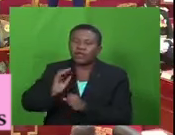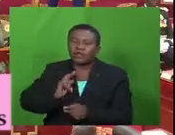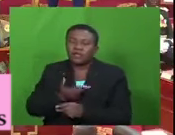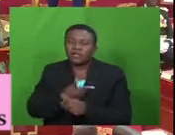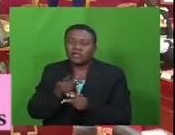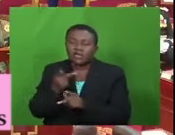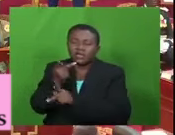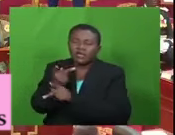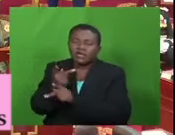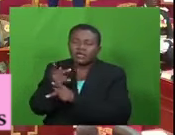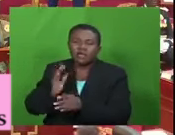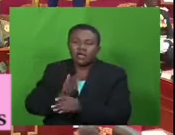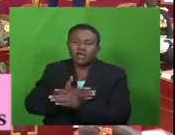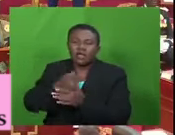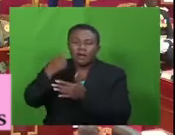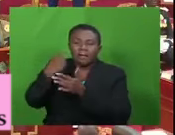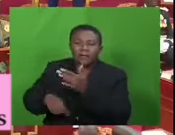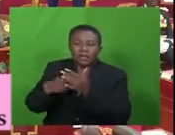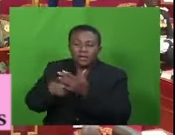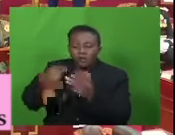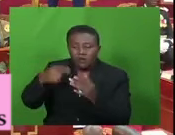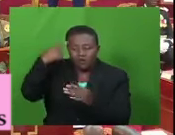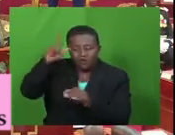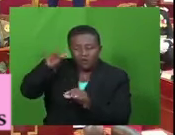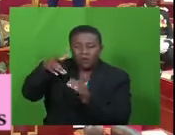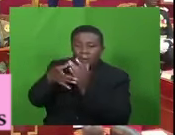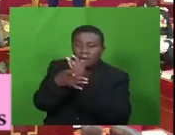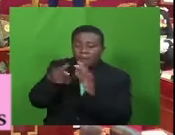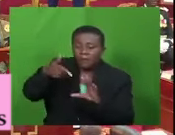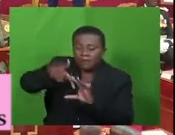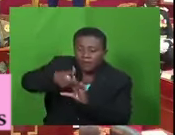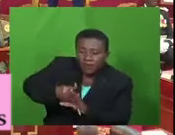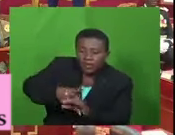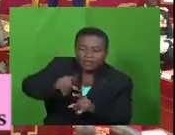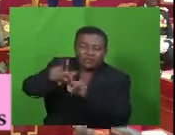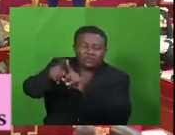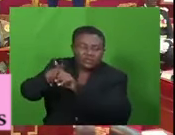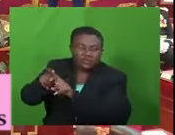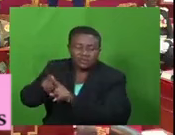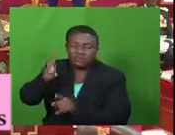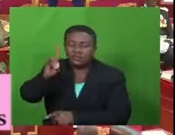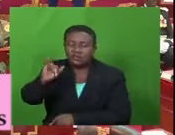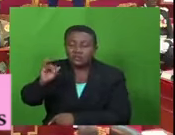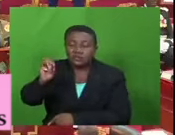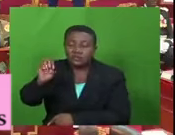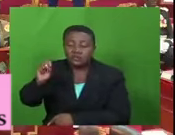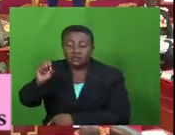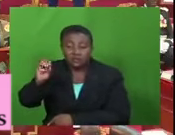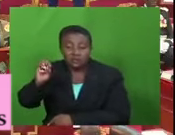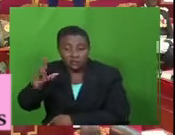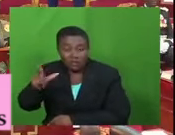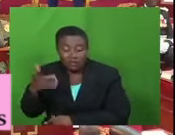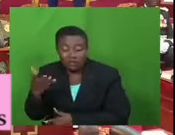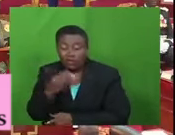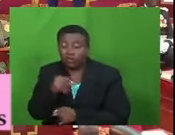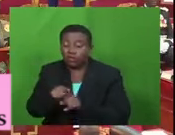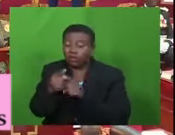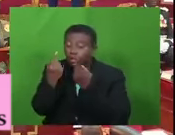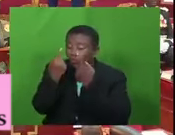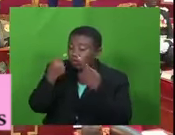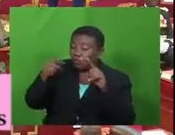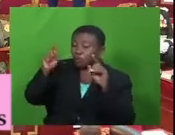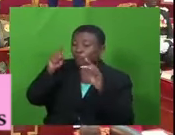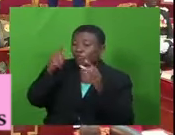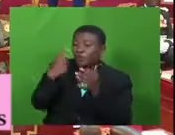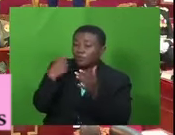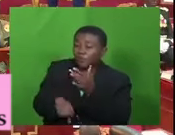oil products, such as petrol and diesel, on the domestic market. We have already seen some success on both fronts, with the